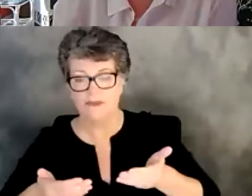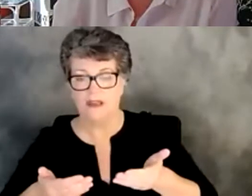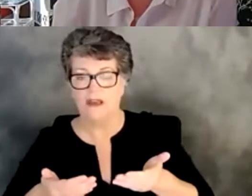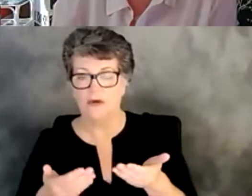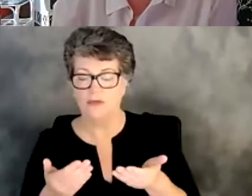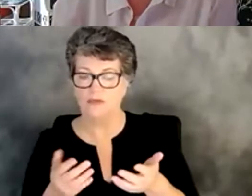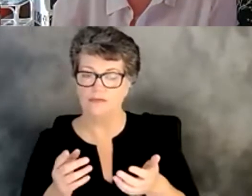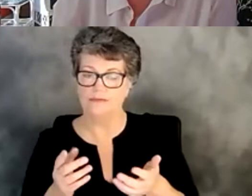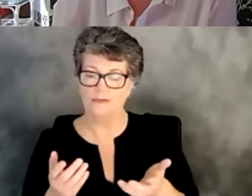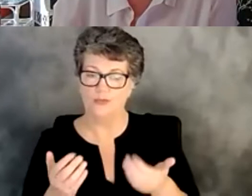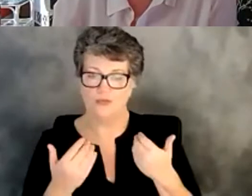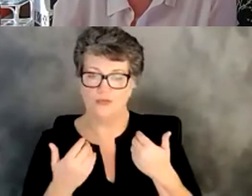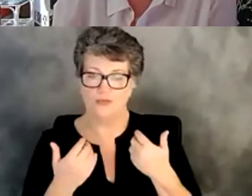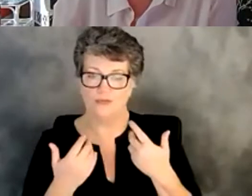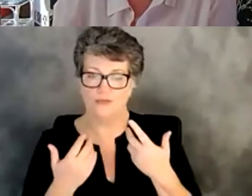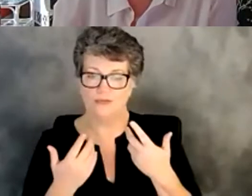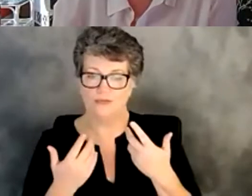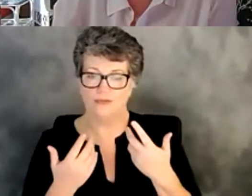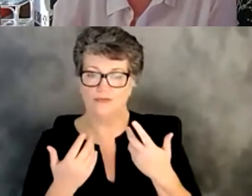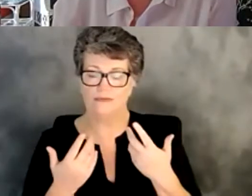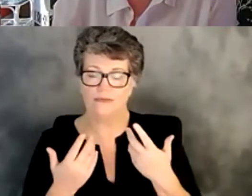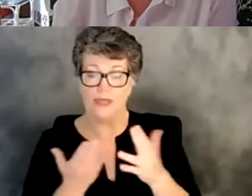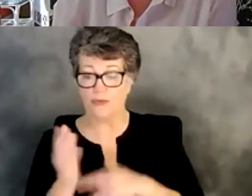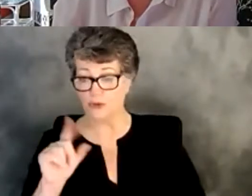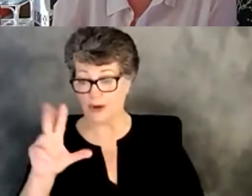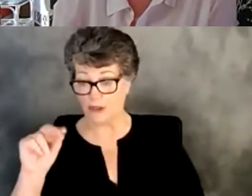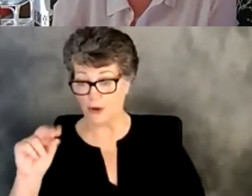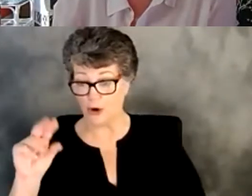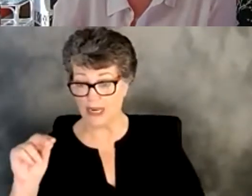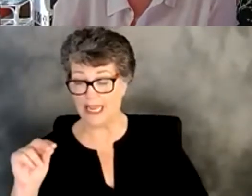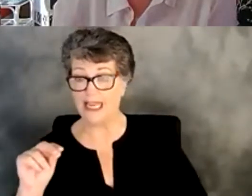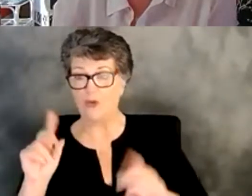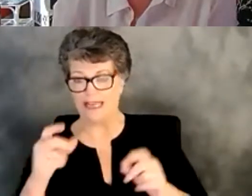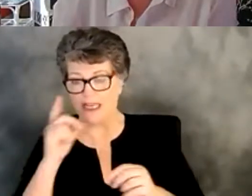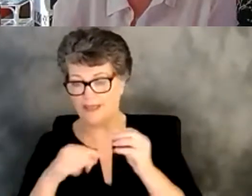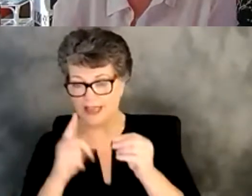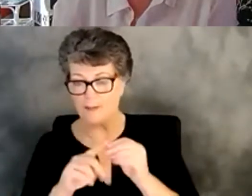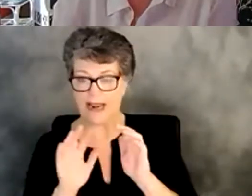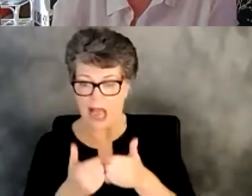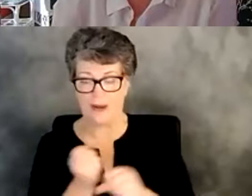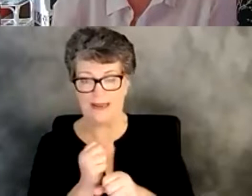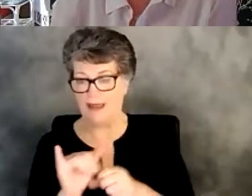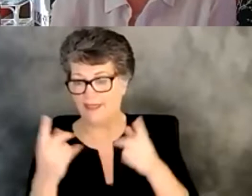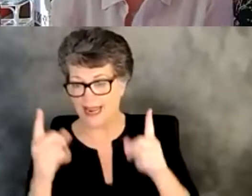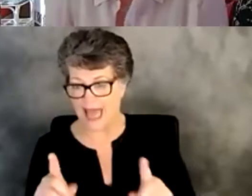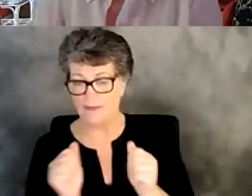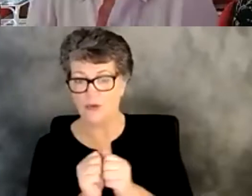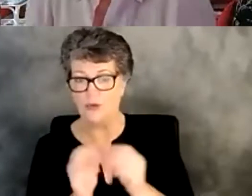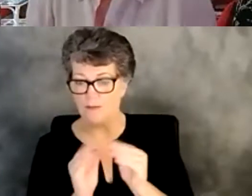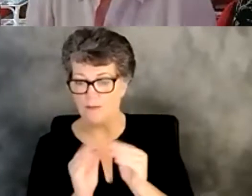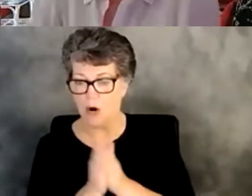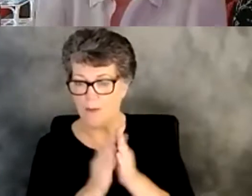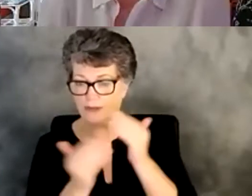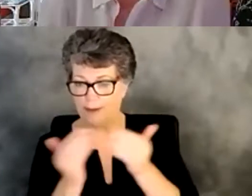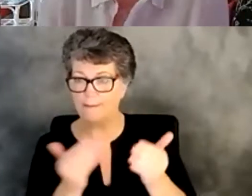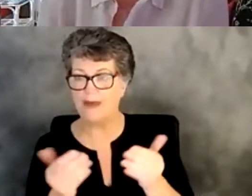make this, go the full distance through 2030, we should be thinking about that and how we can make that happen. It's a great question. Thank you, Kim.